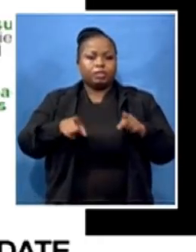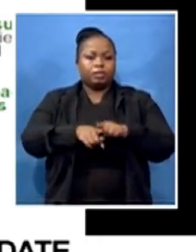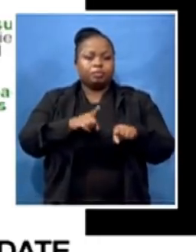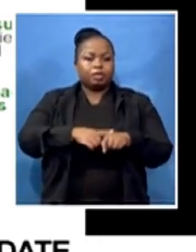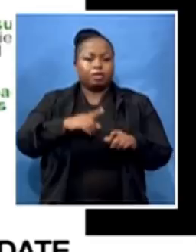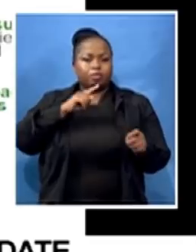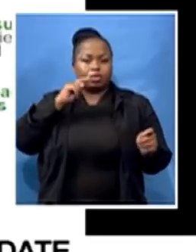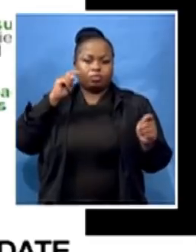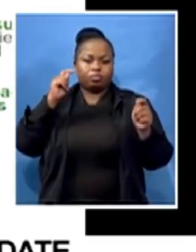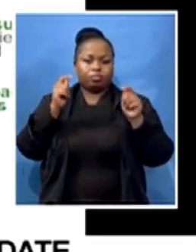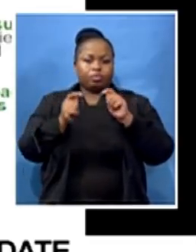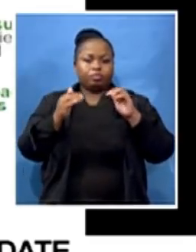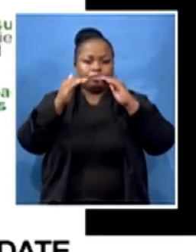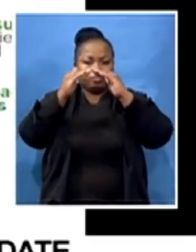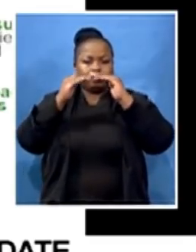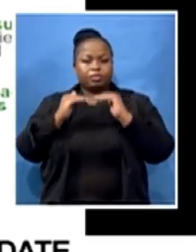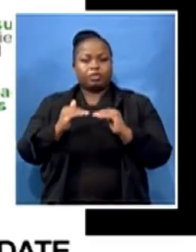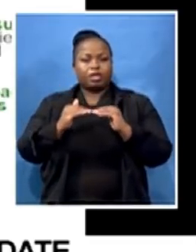of consultations,